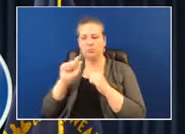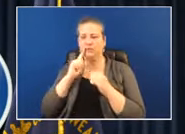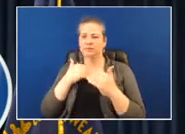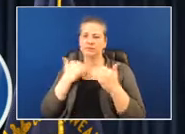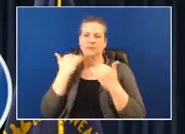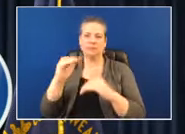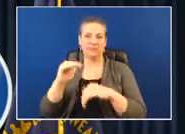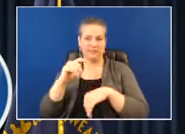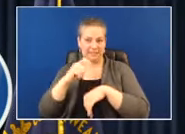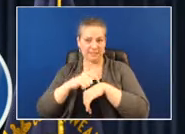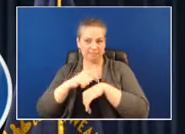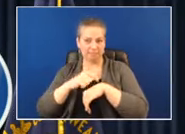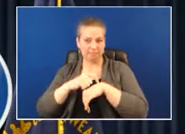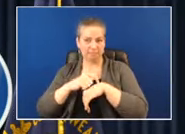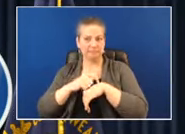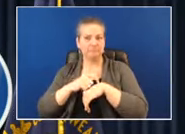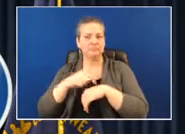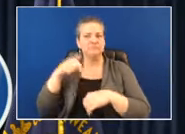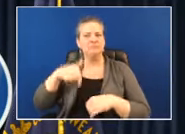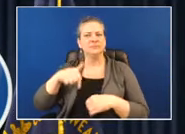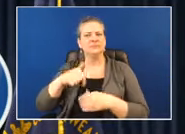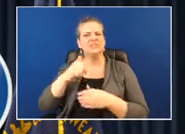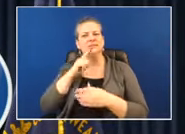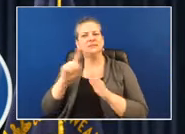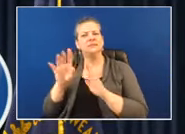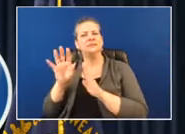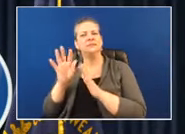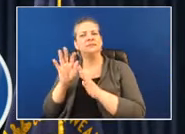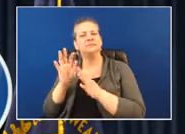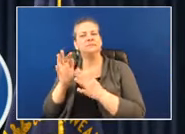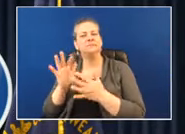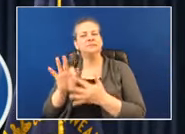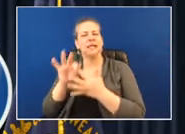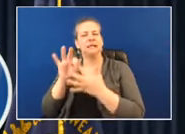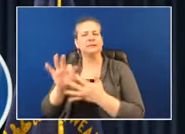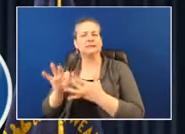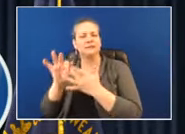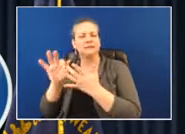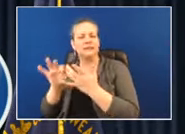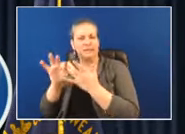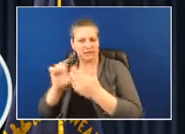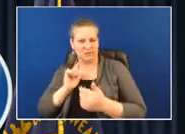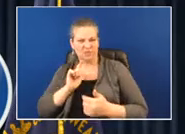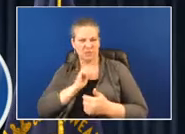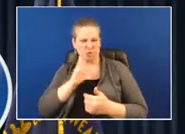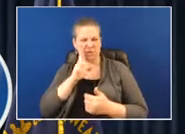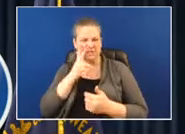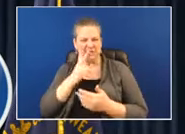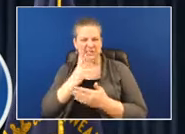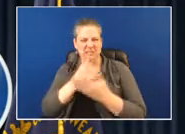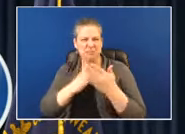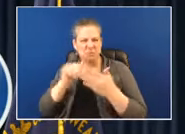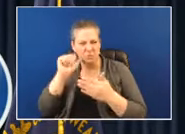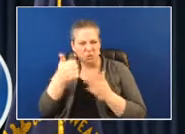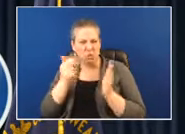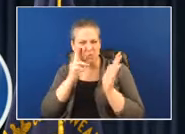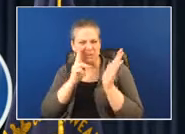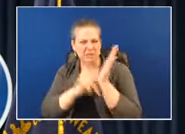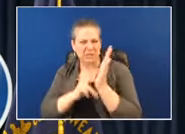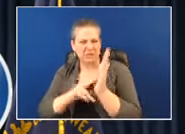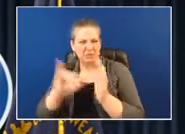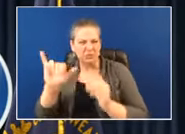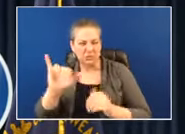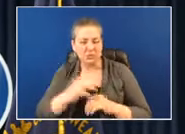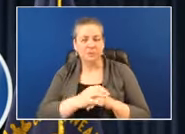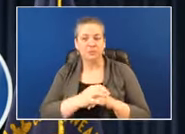going to be some select pieces of legislation. I think you'll see a number of others likely signed tomorrow. First, I want to begin with